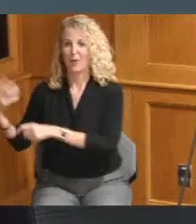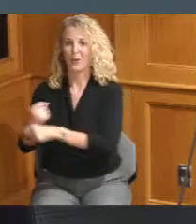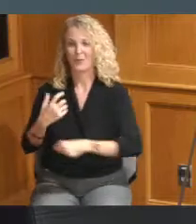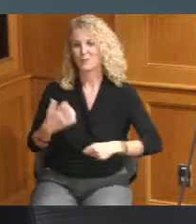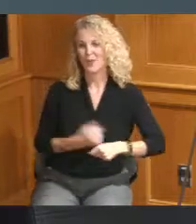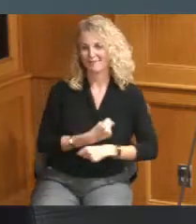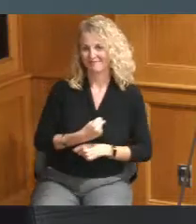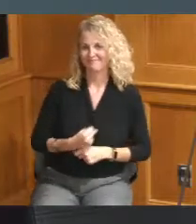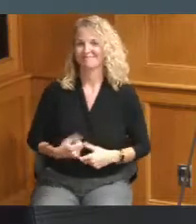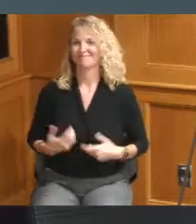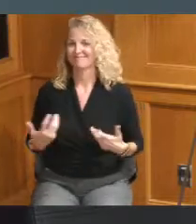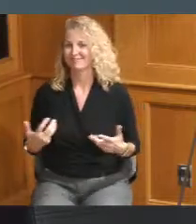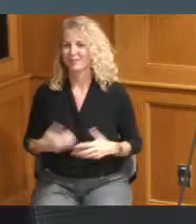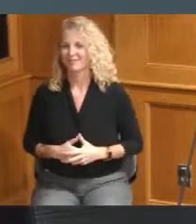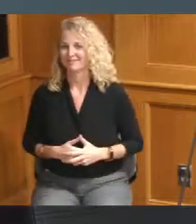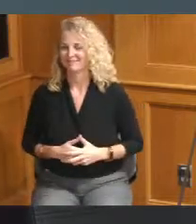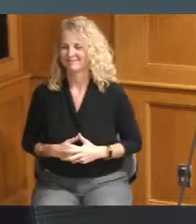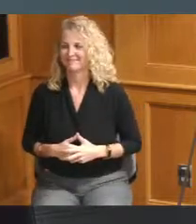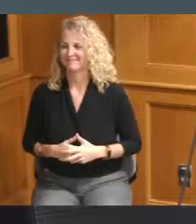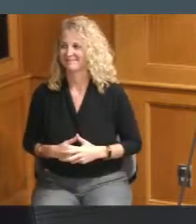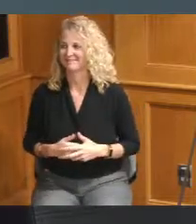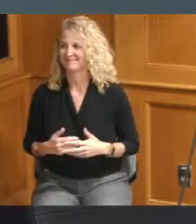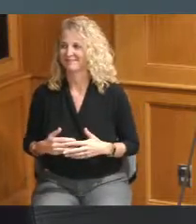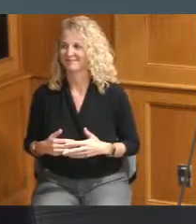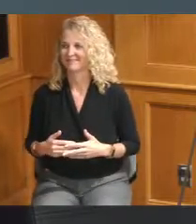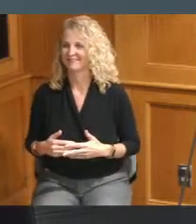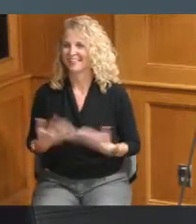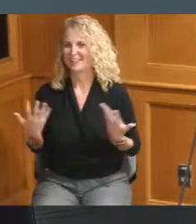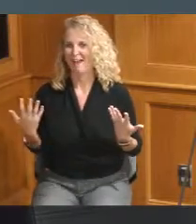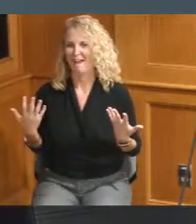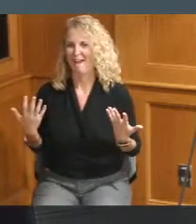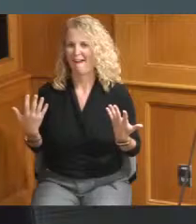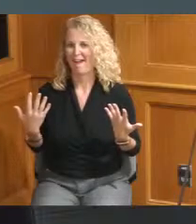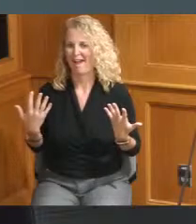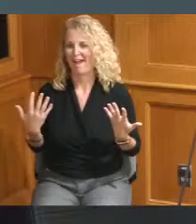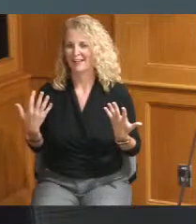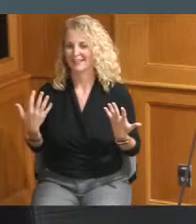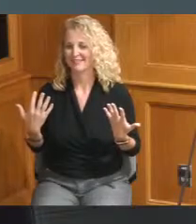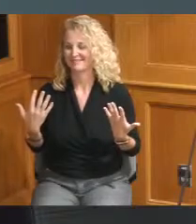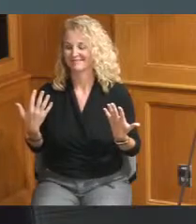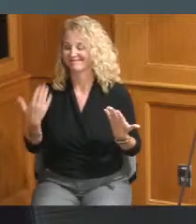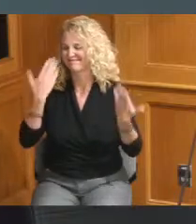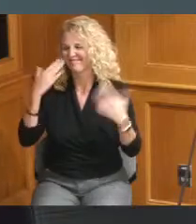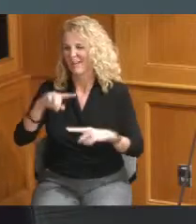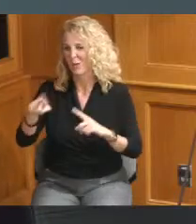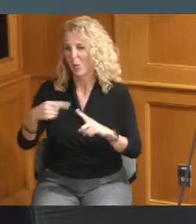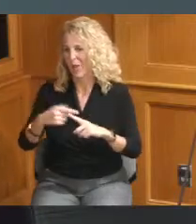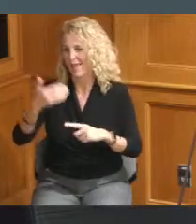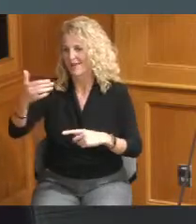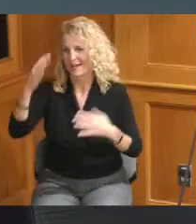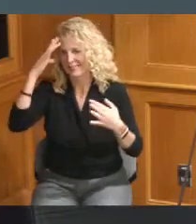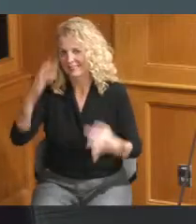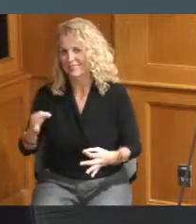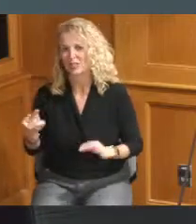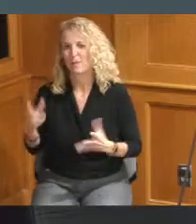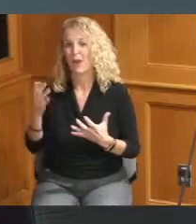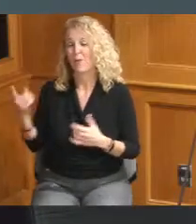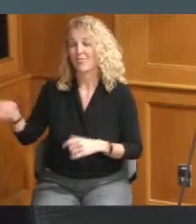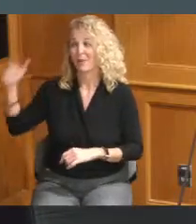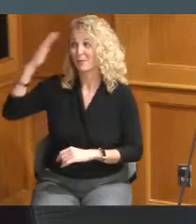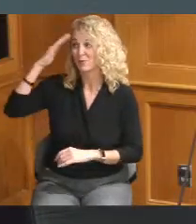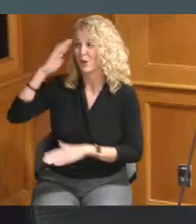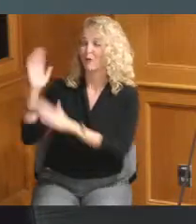and also a win-win for us. So I don't know when we'll have another resolution related to Mercy, but I just wanted them to know